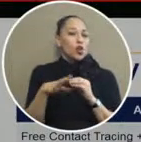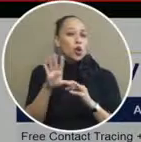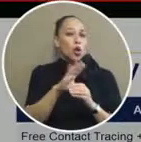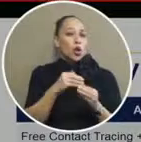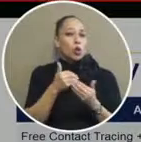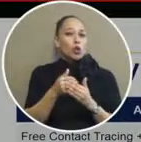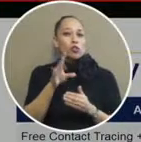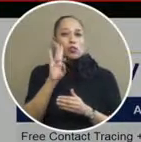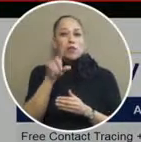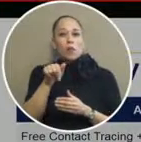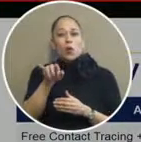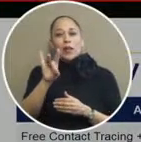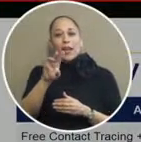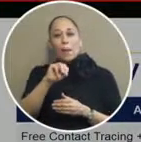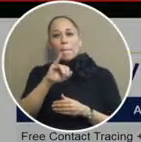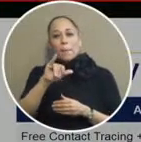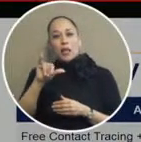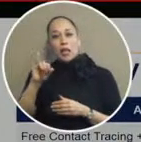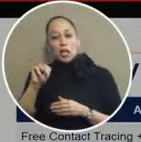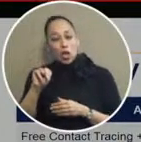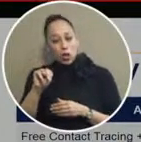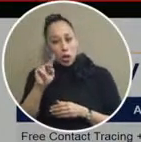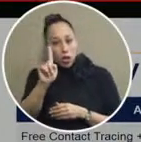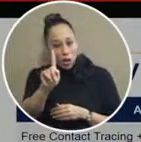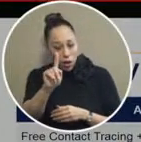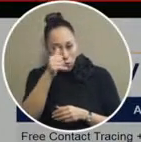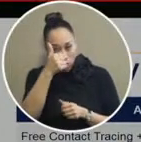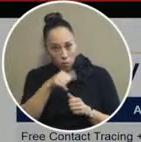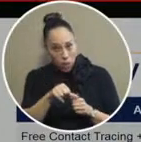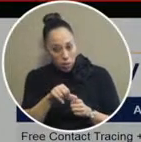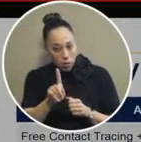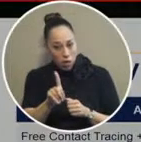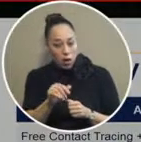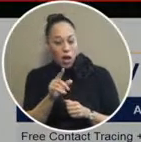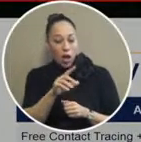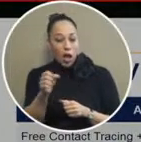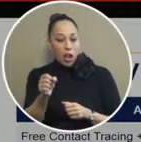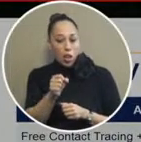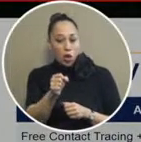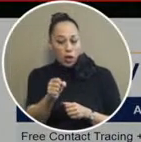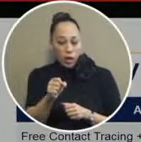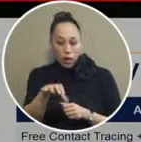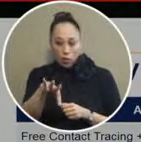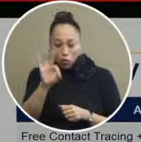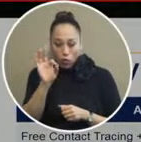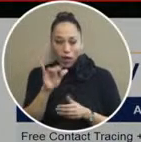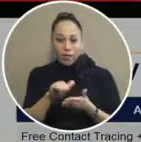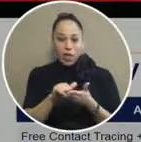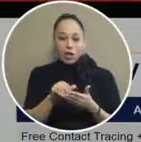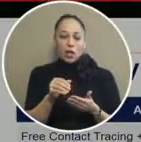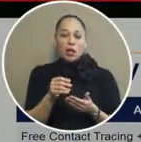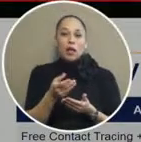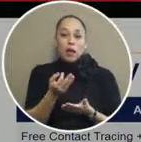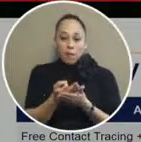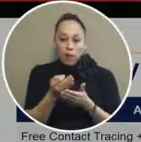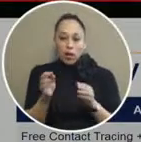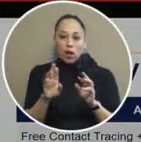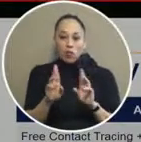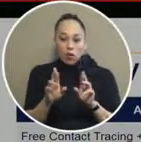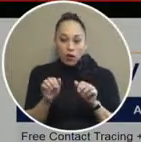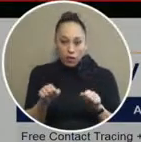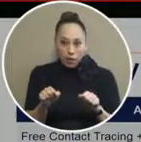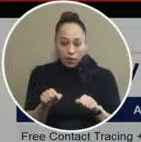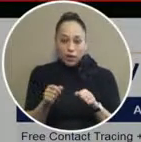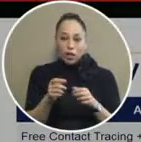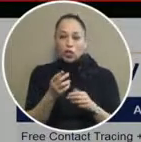to 7.8 million. But keep in mind that as we're allocating the notice of funding availability, as we're